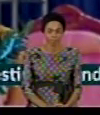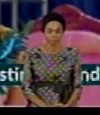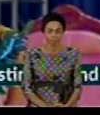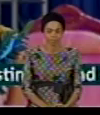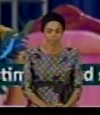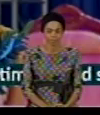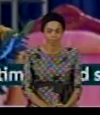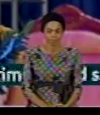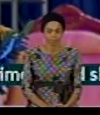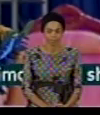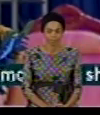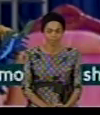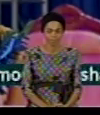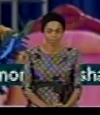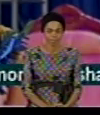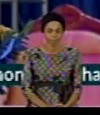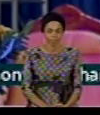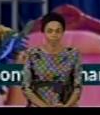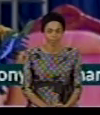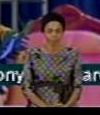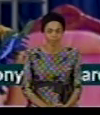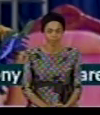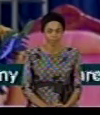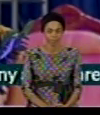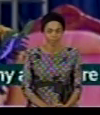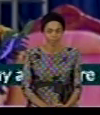Gladys. Sute.